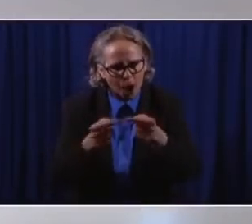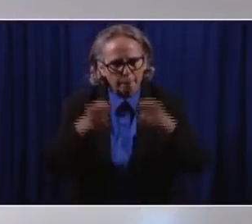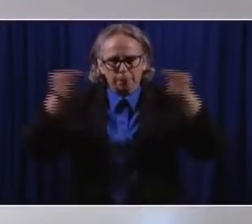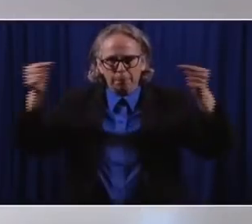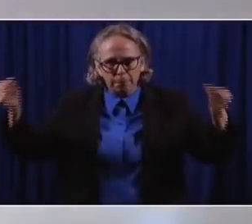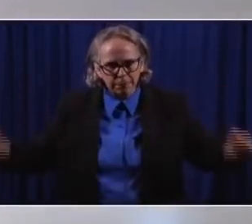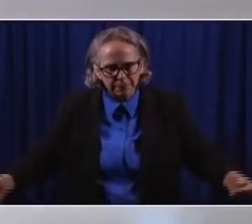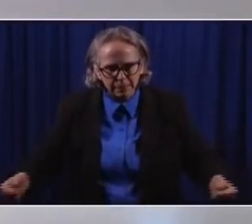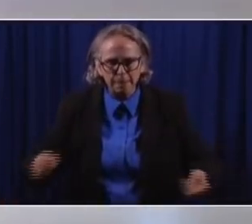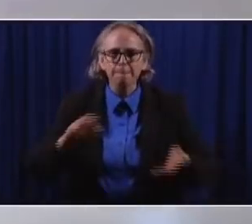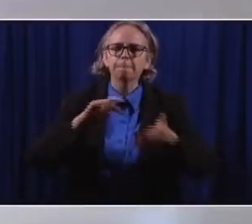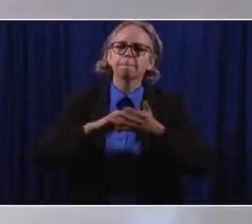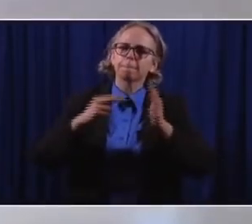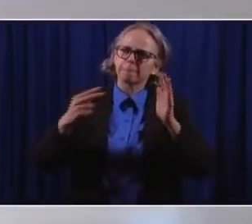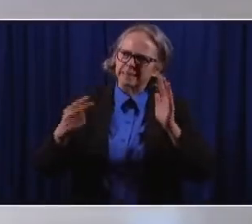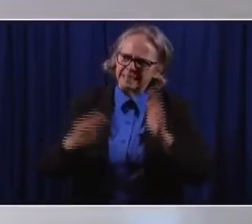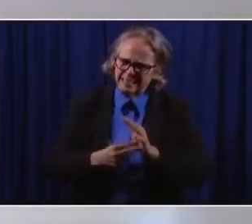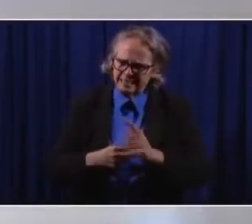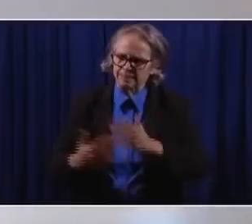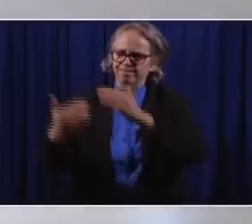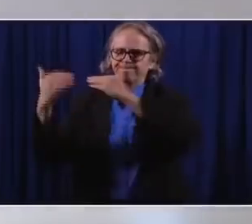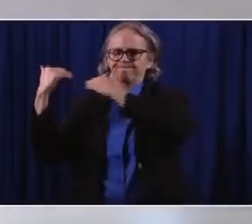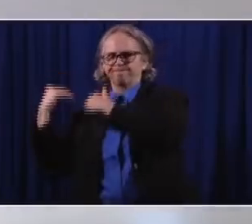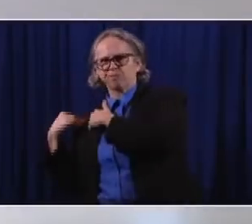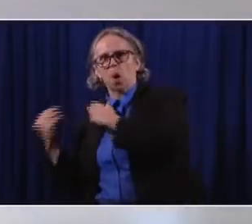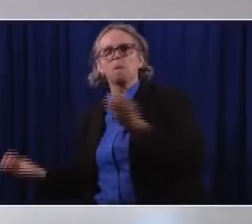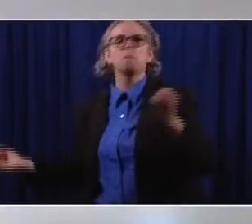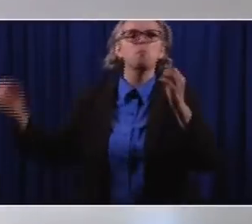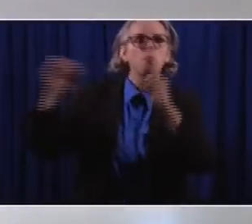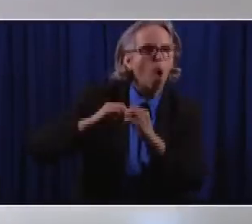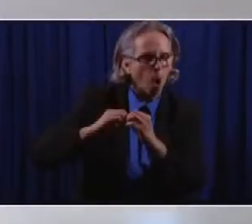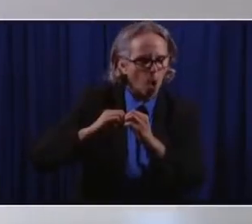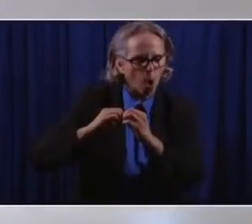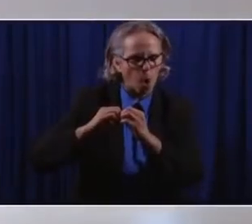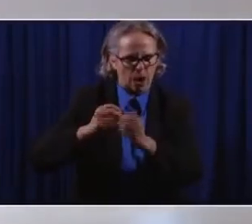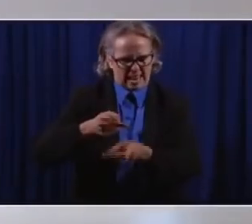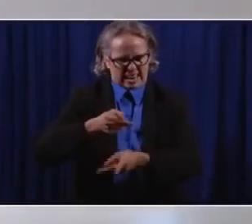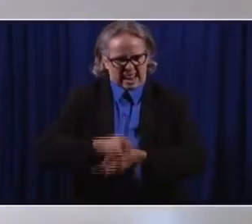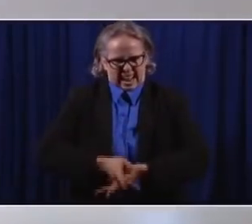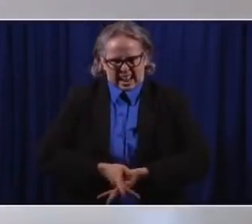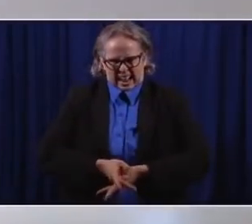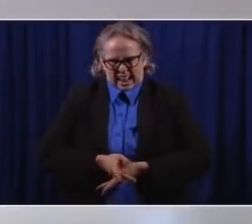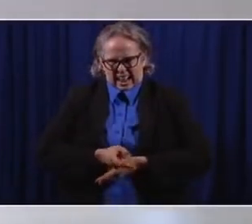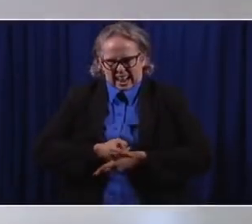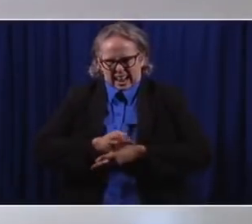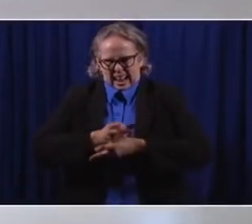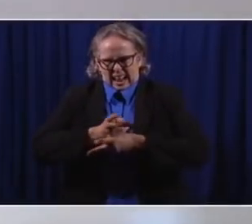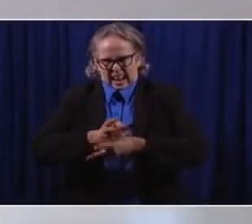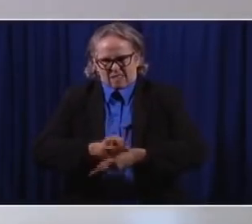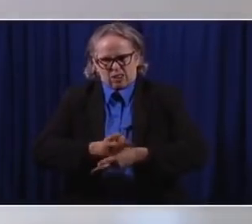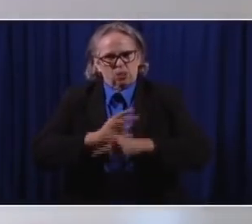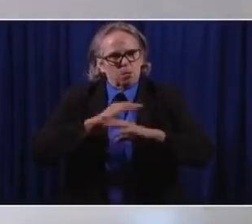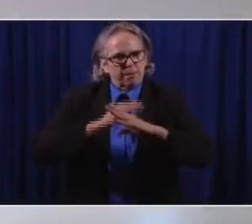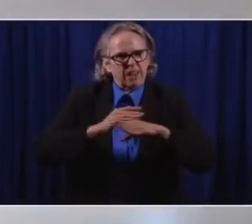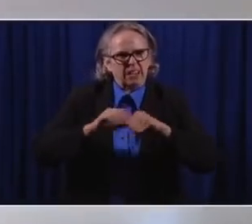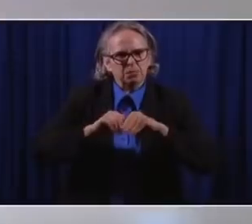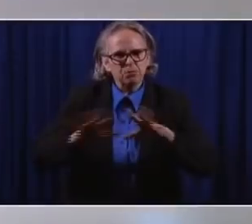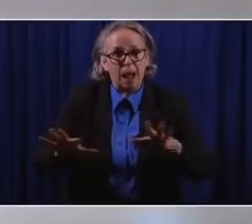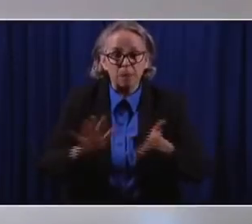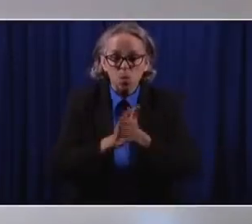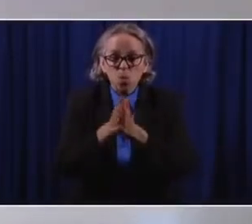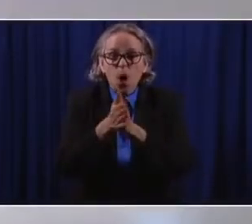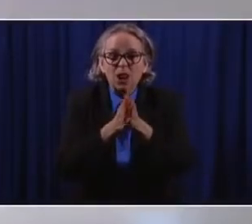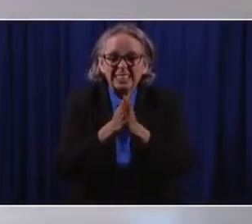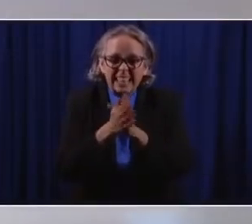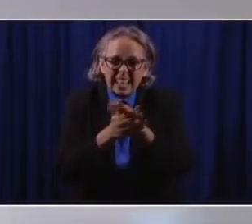the very basic yet very critical practices that limit the spread of this virus. Wash your hands, wear a mask, keep your